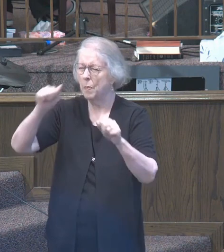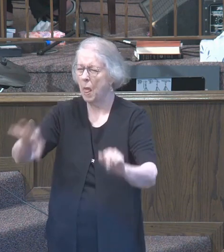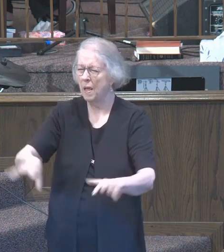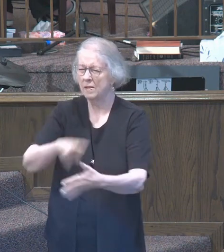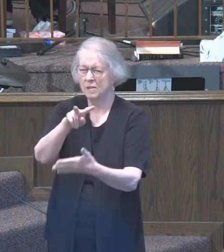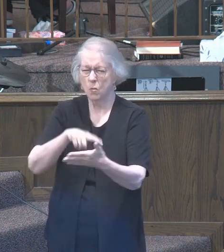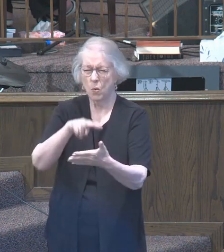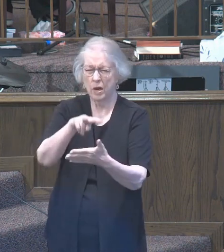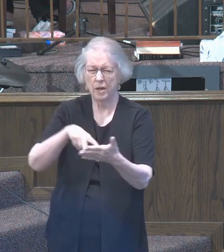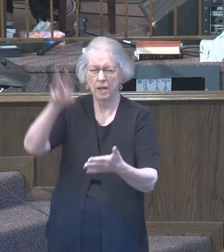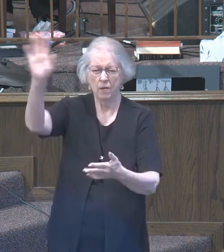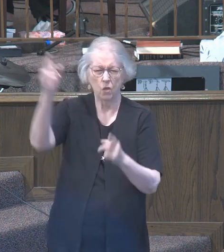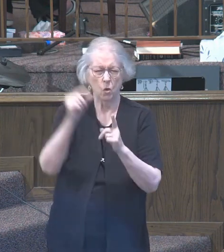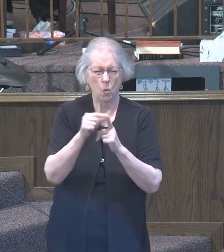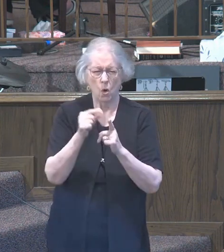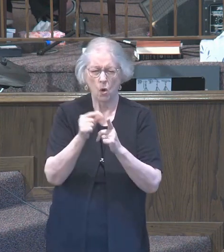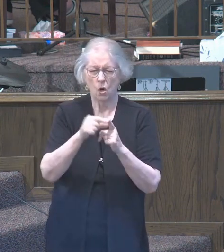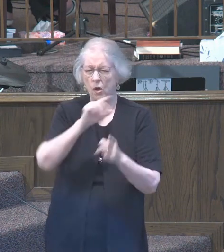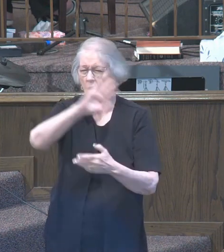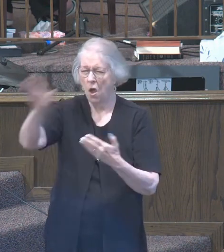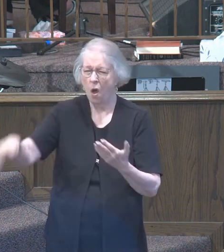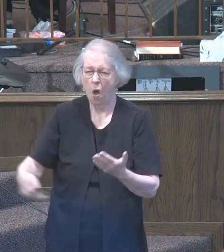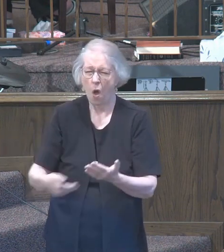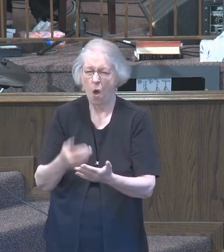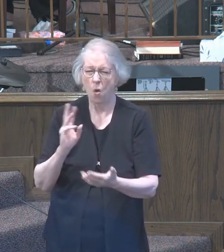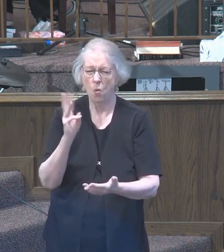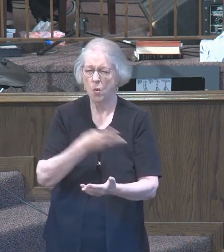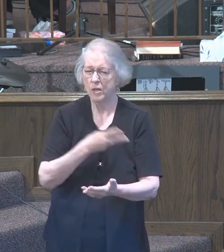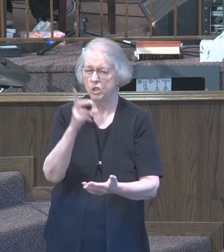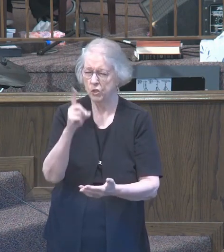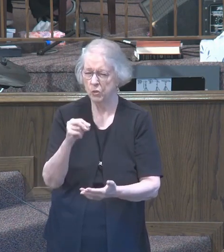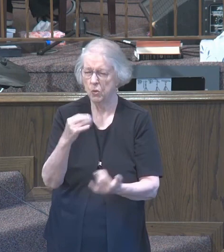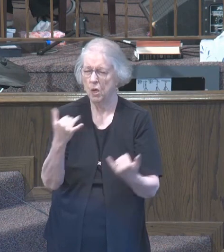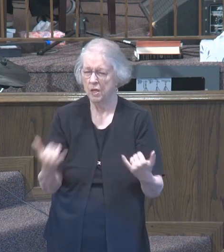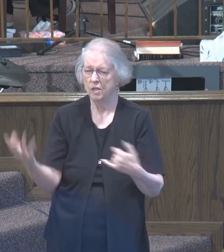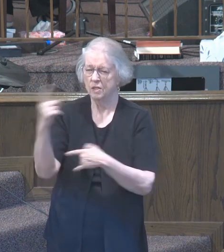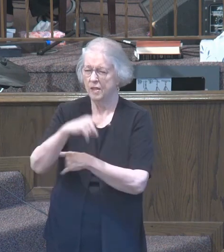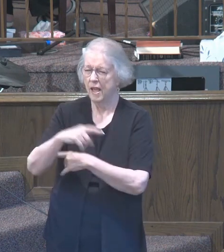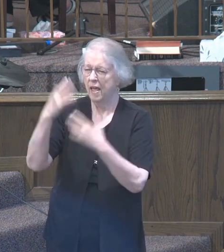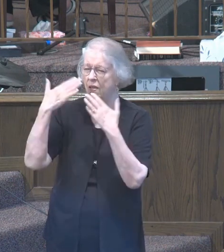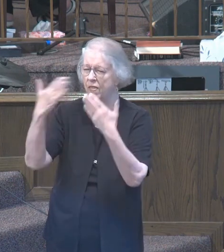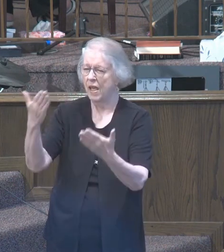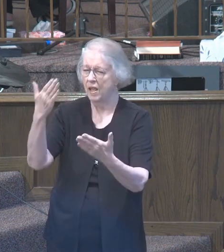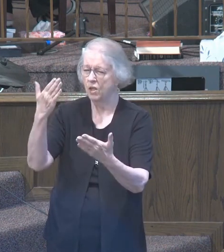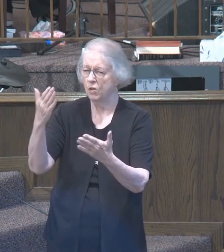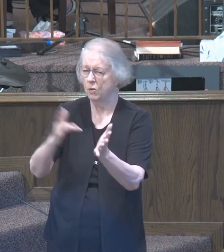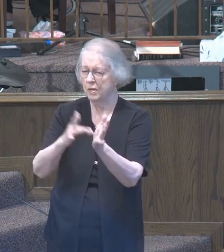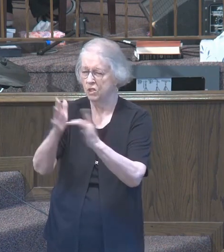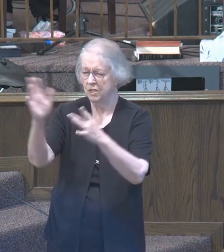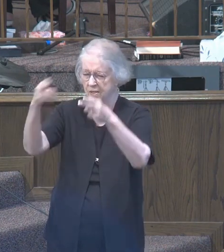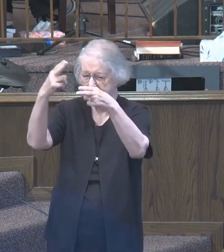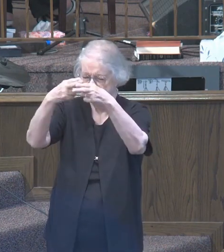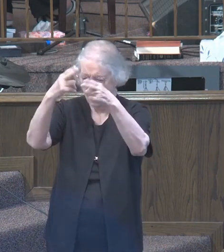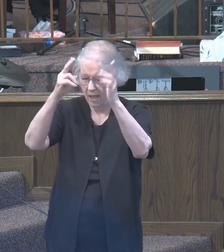And that, Father, all that we do today is pleasing in your sight. Thank you, in Jesus' name.